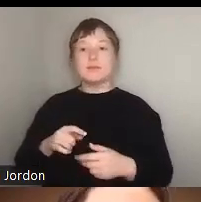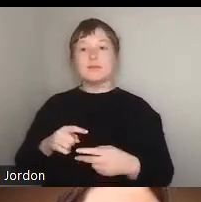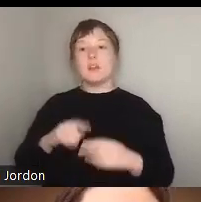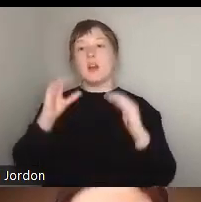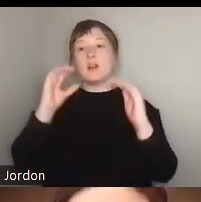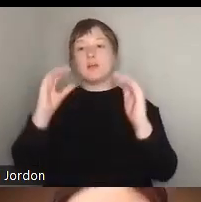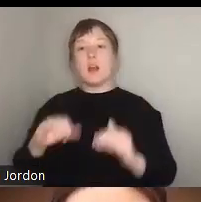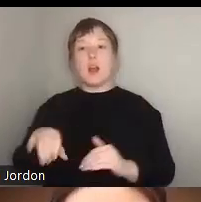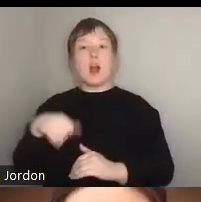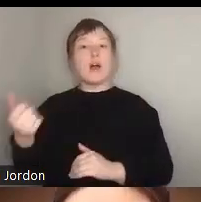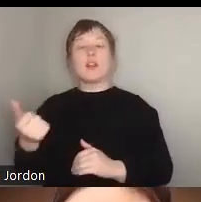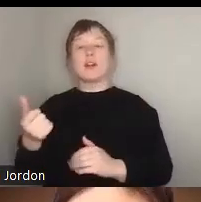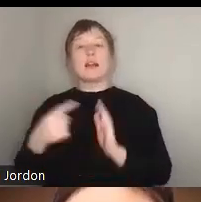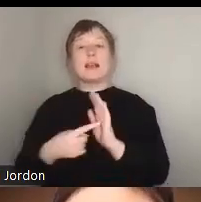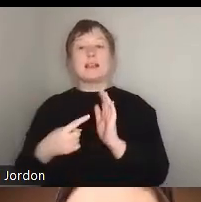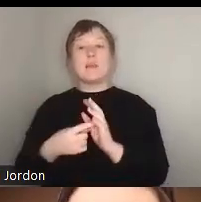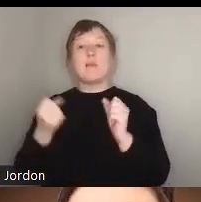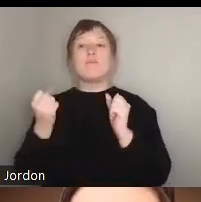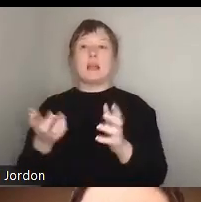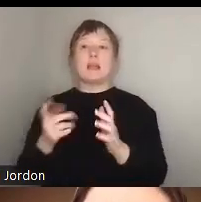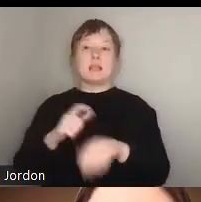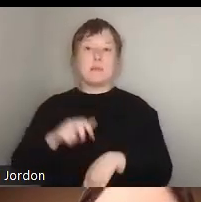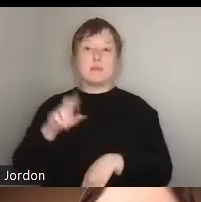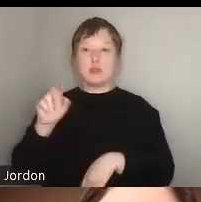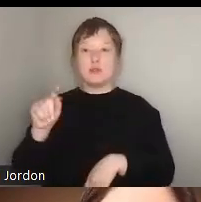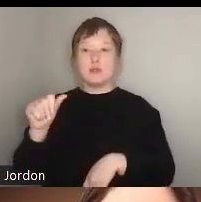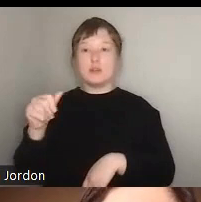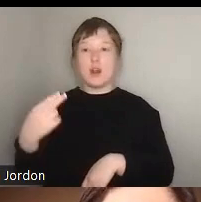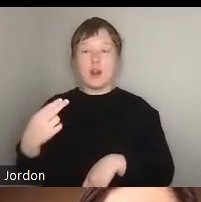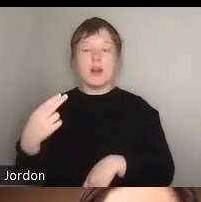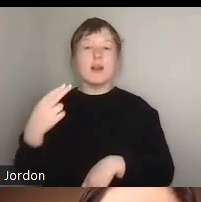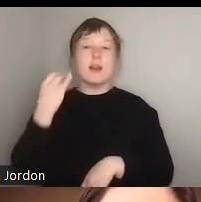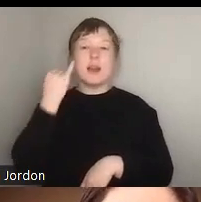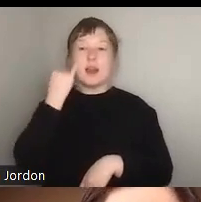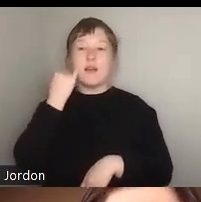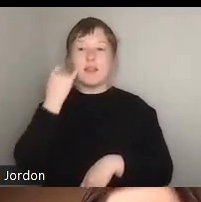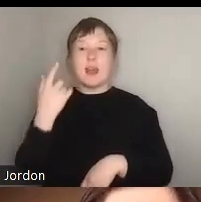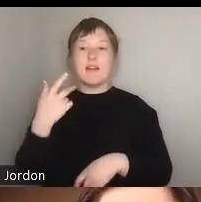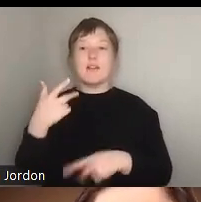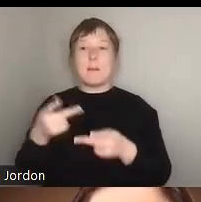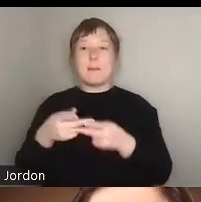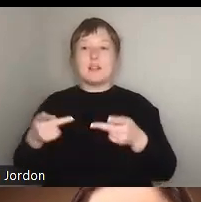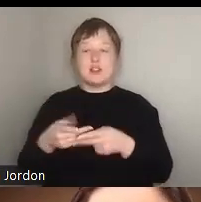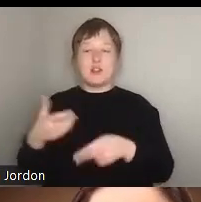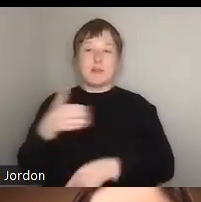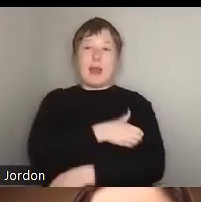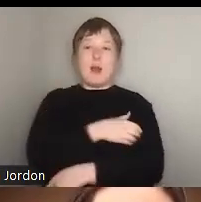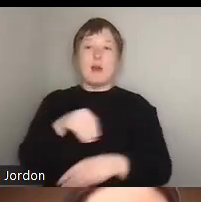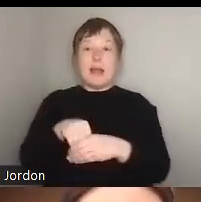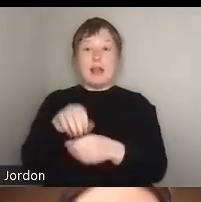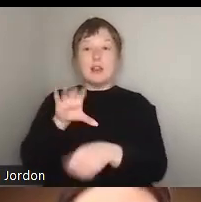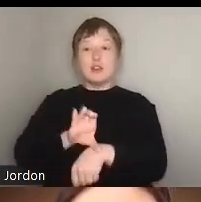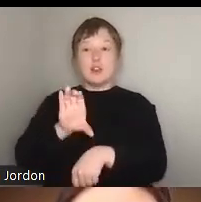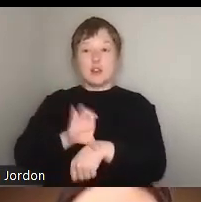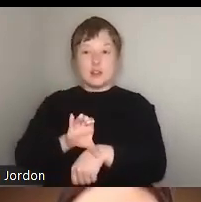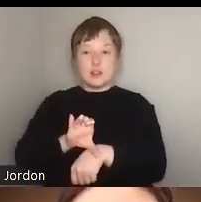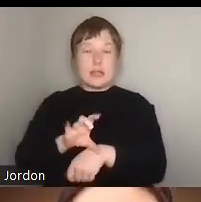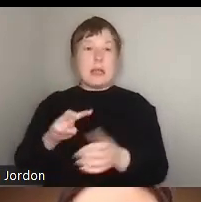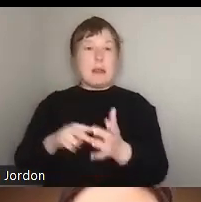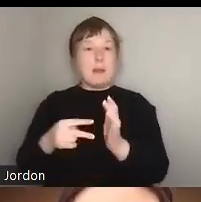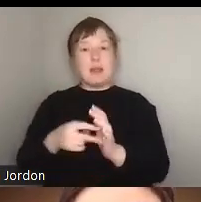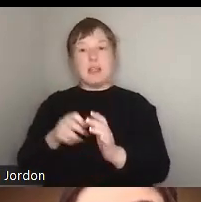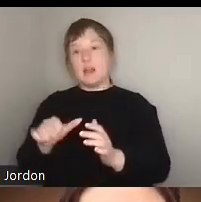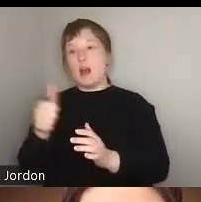come up here in Utah, where I'm located, is if somebody has a position of power in a church, that makes the other person a